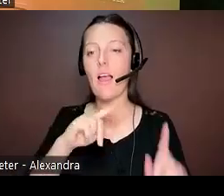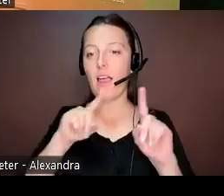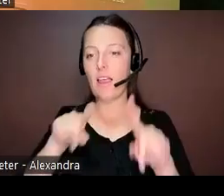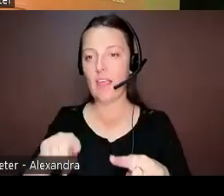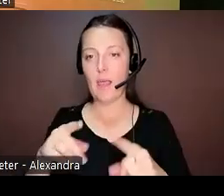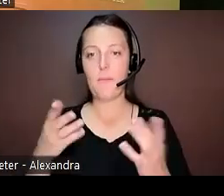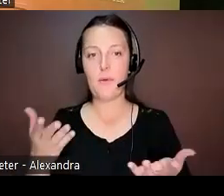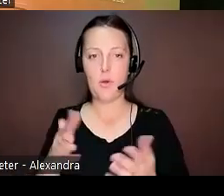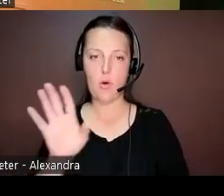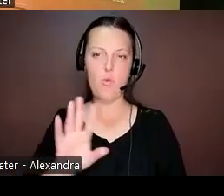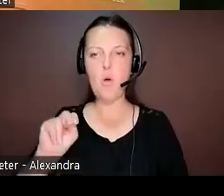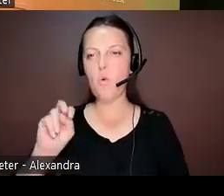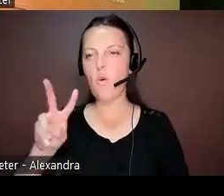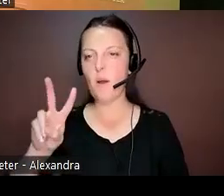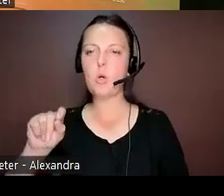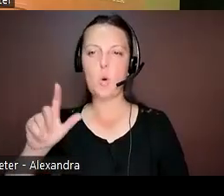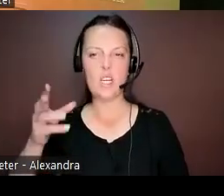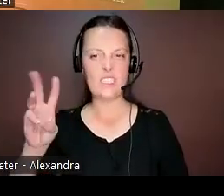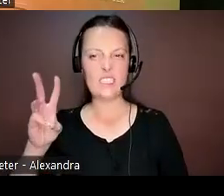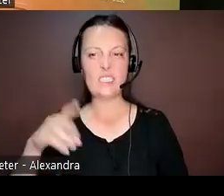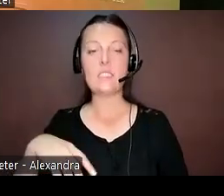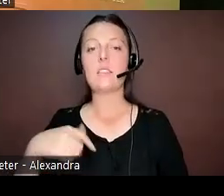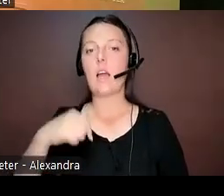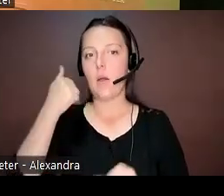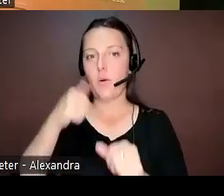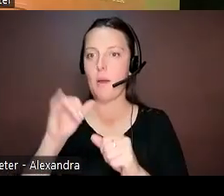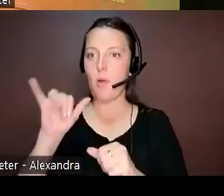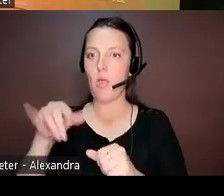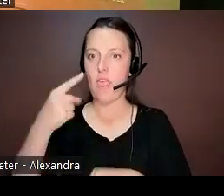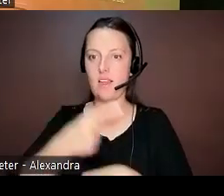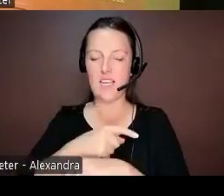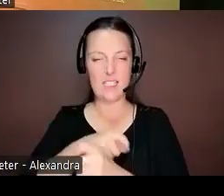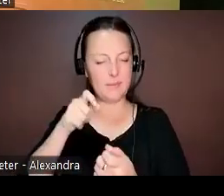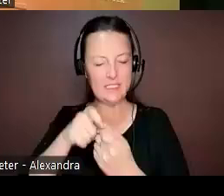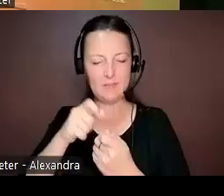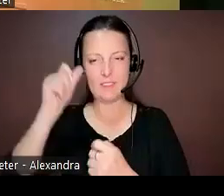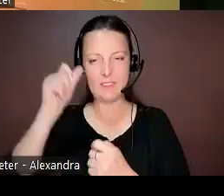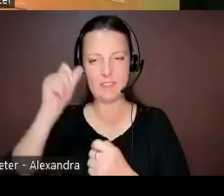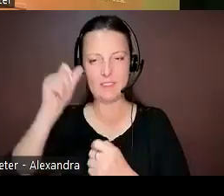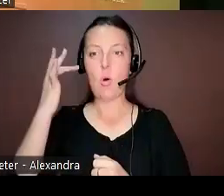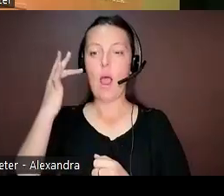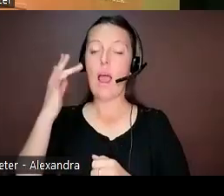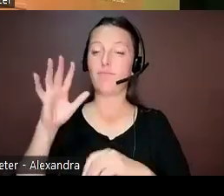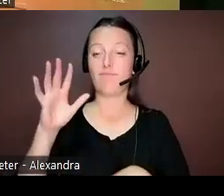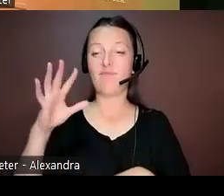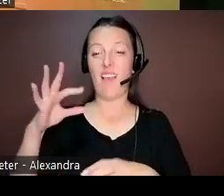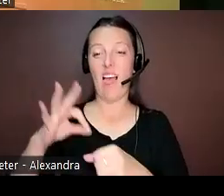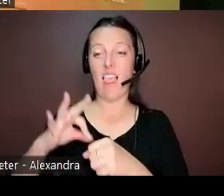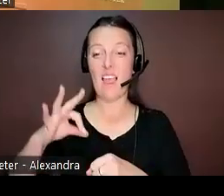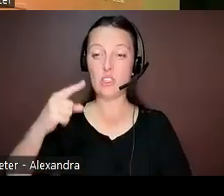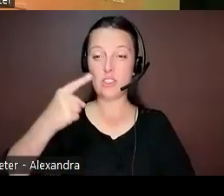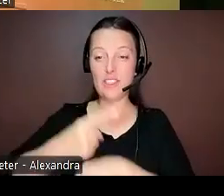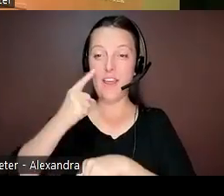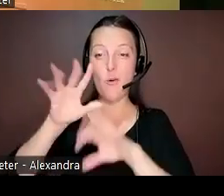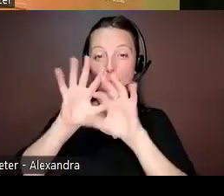2016. And I remember that day particularly because it was the election day for the president, actually. And this was